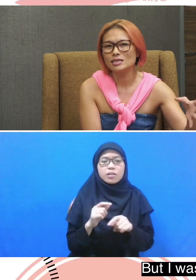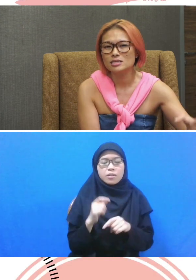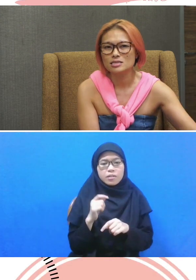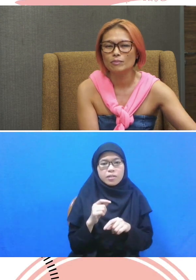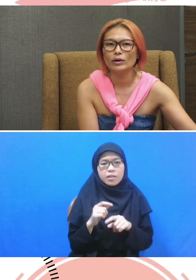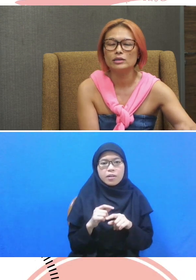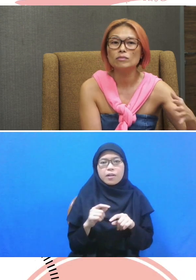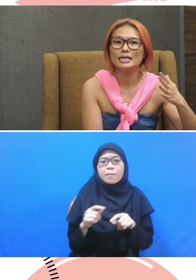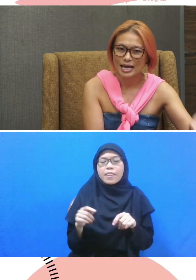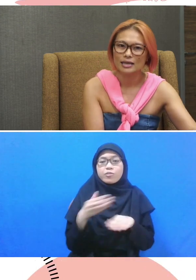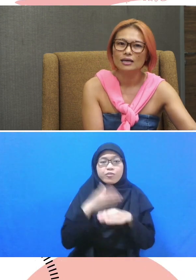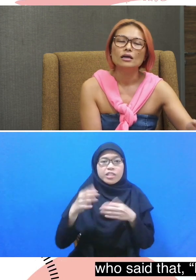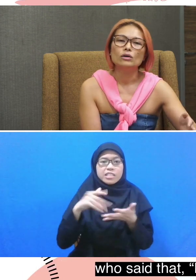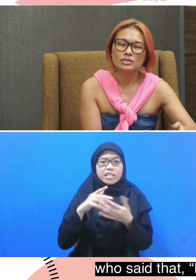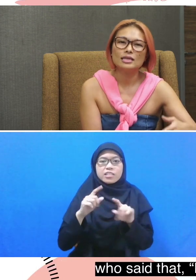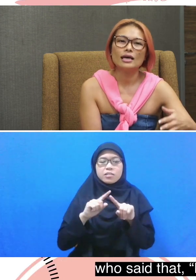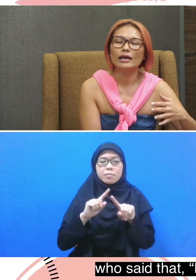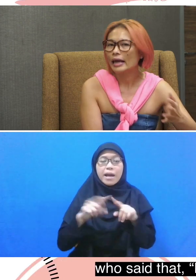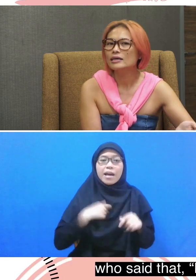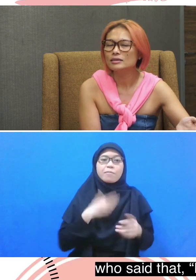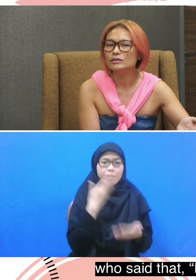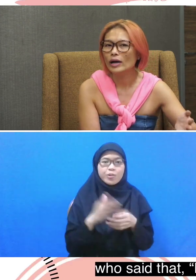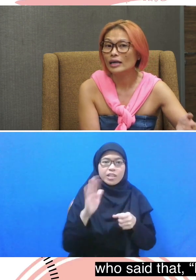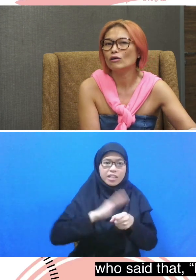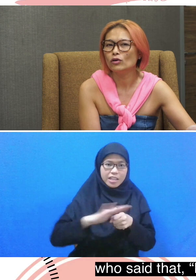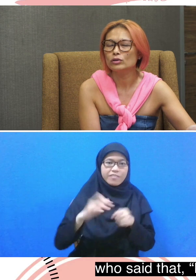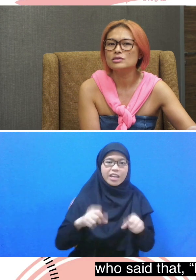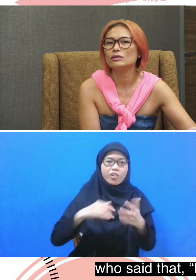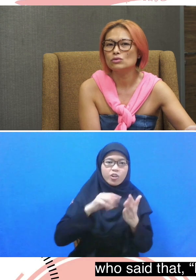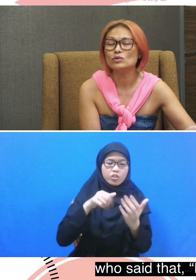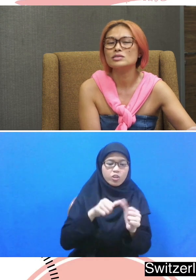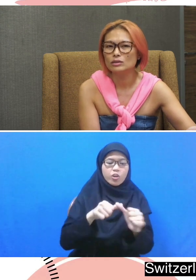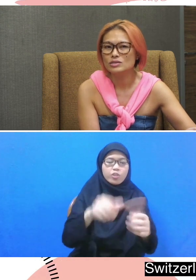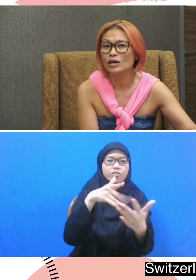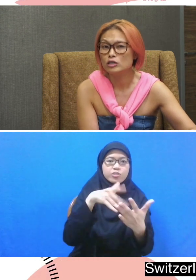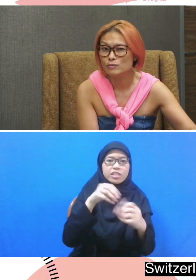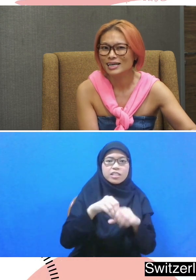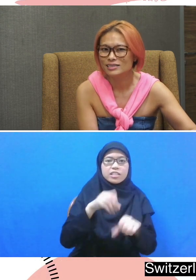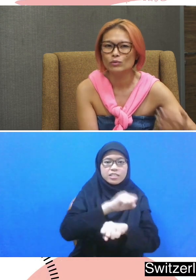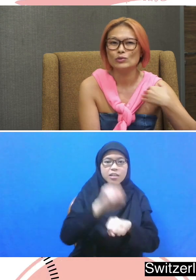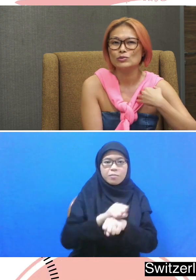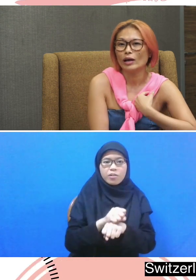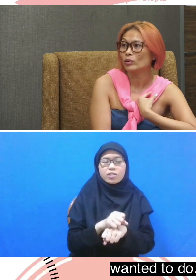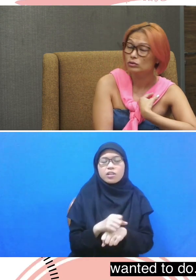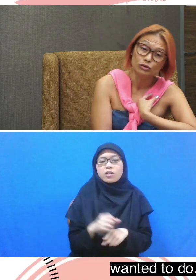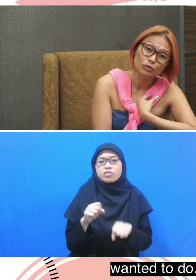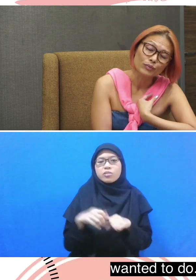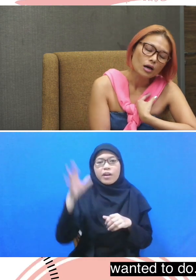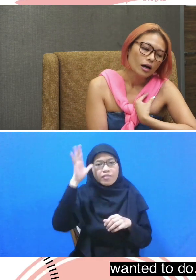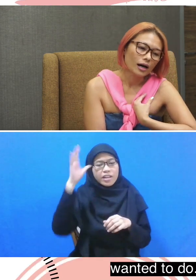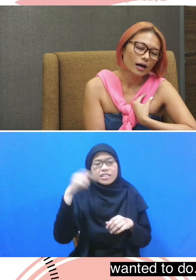my studies in Singapore. And so my dad, who said that, hey girl, you know, I cannot afford to send you to Switzerland to study hospitality, which was what I wanted